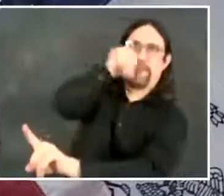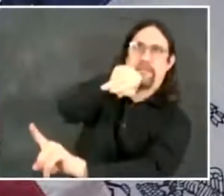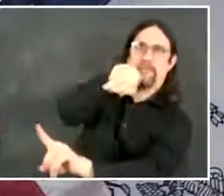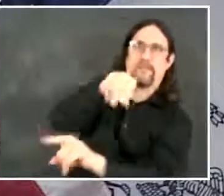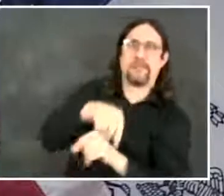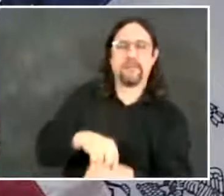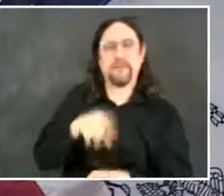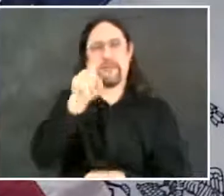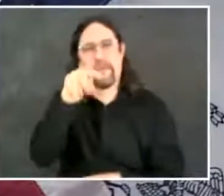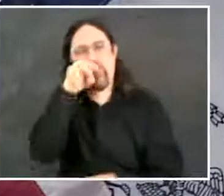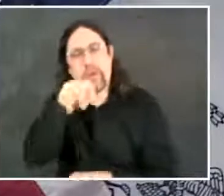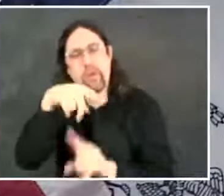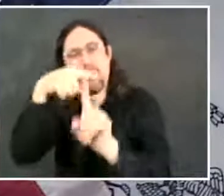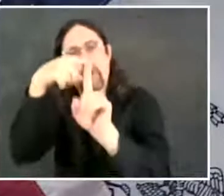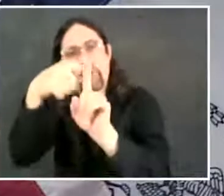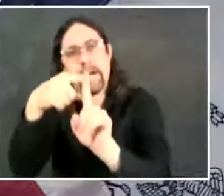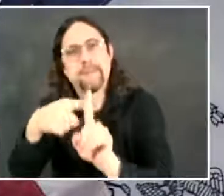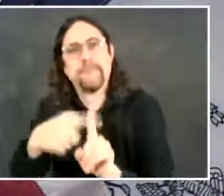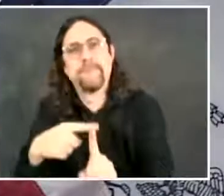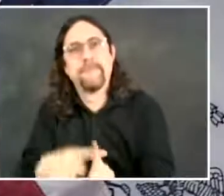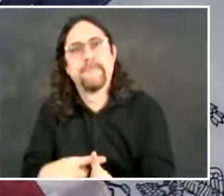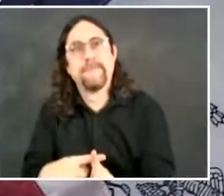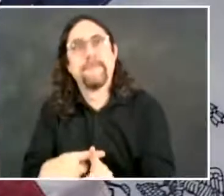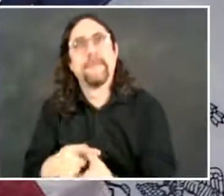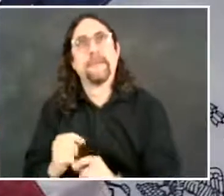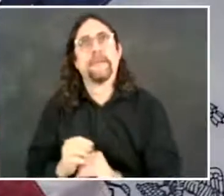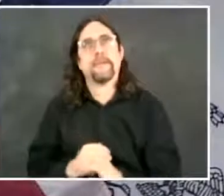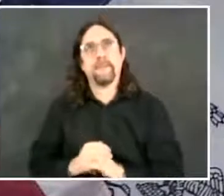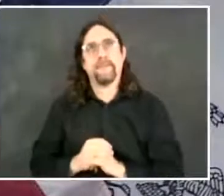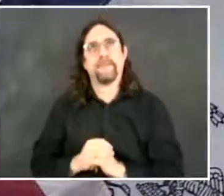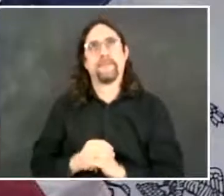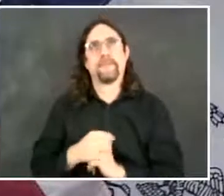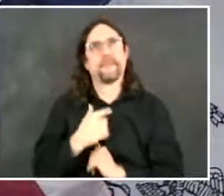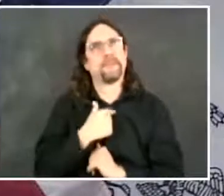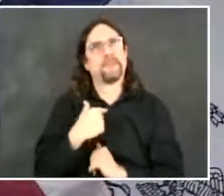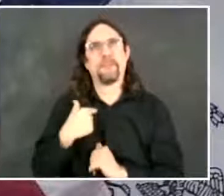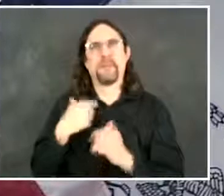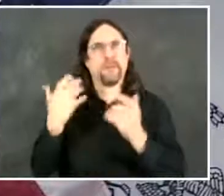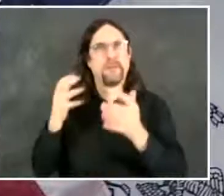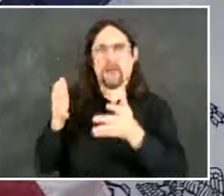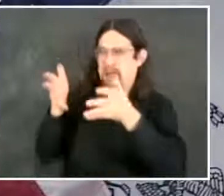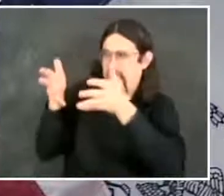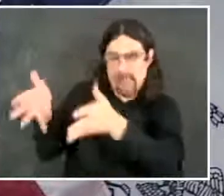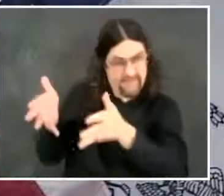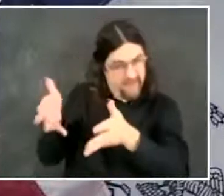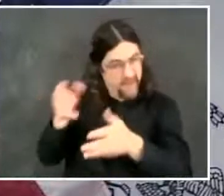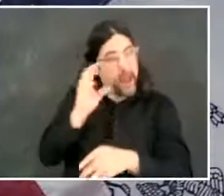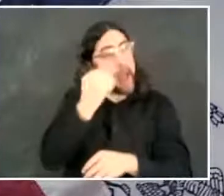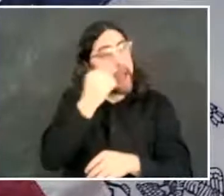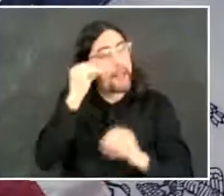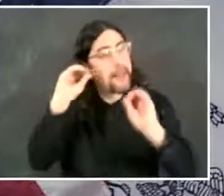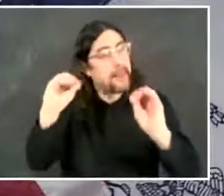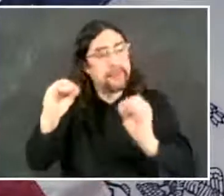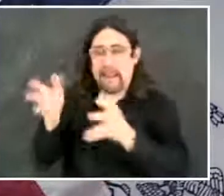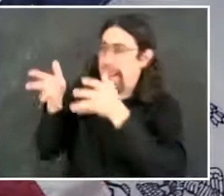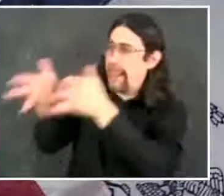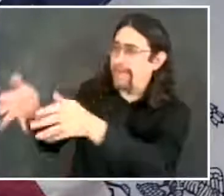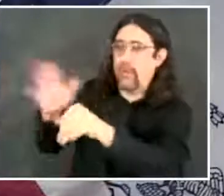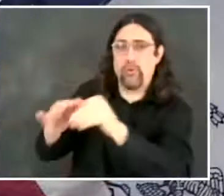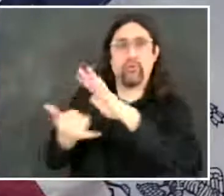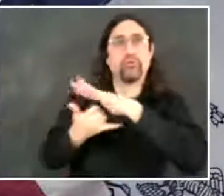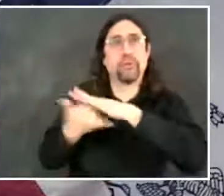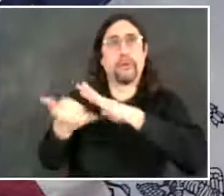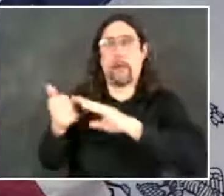aspiring to in our city. We should be aspiring to every single person who needs help gets help. And safe havens were created in a new way